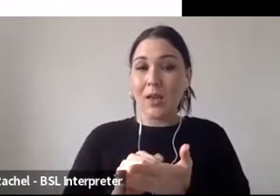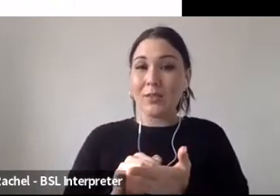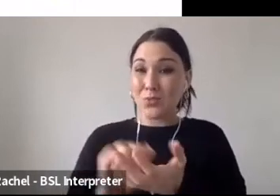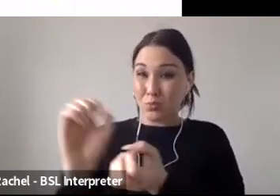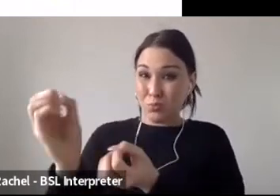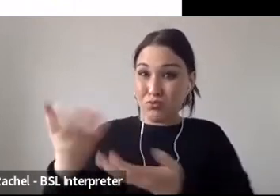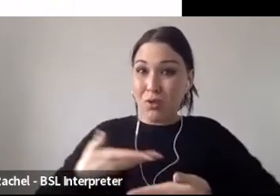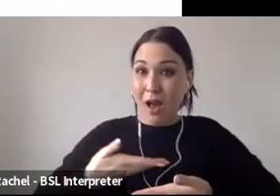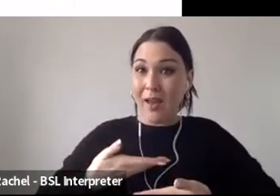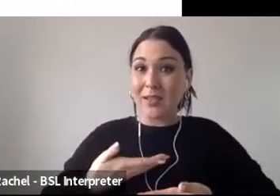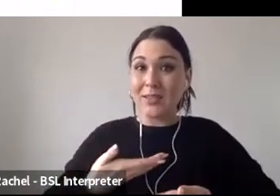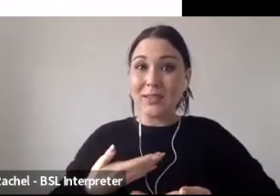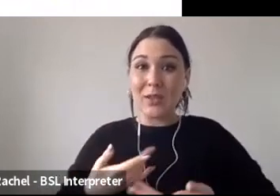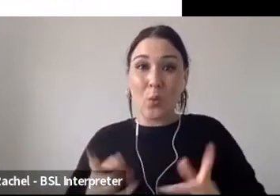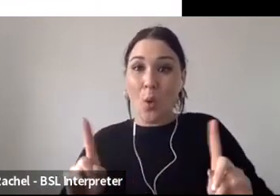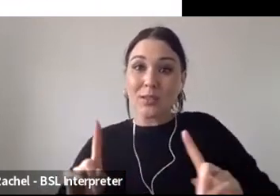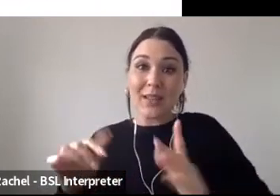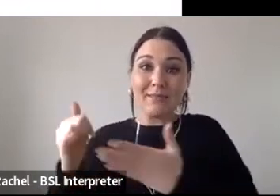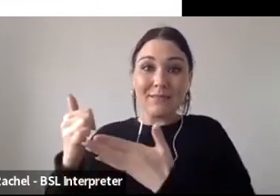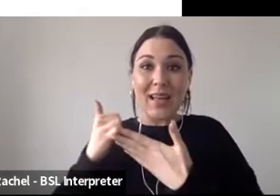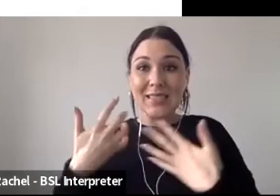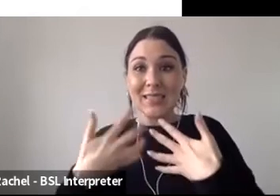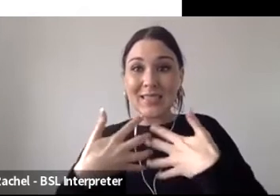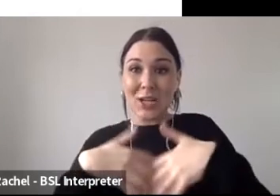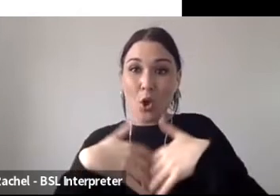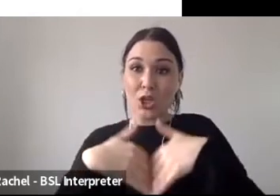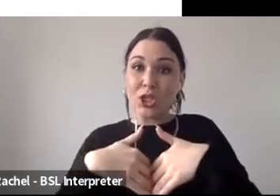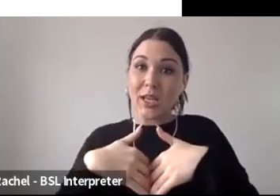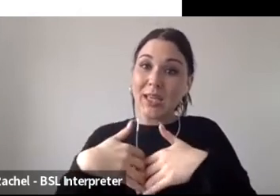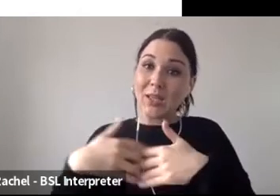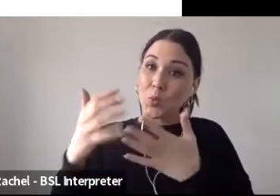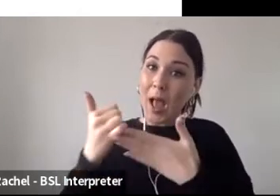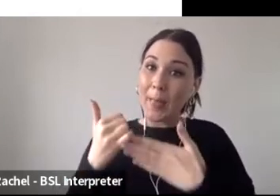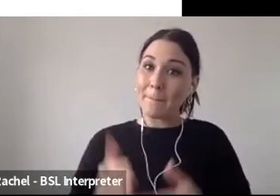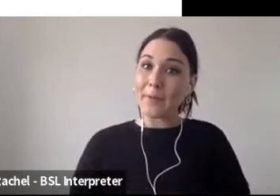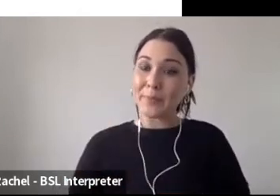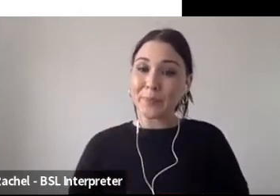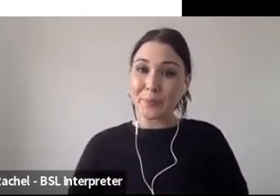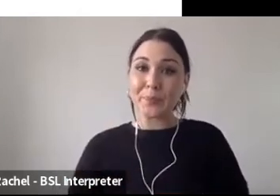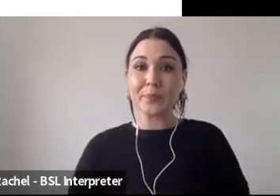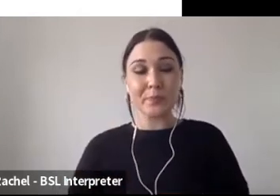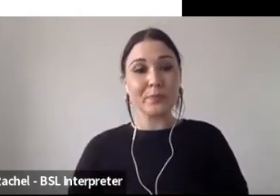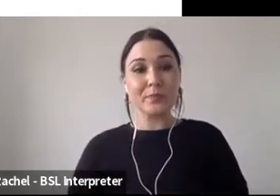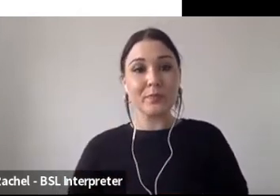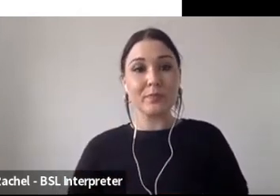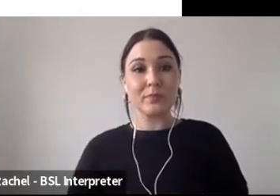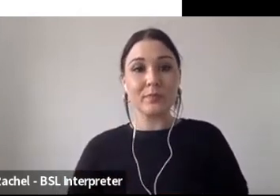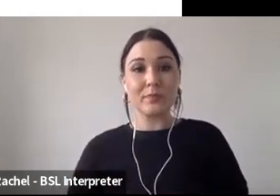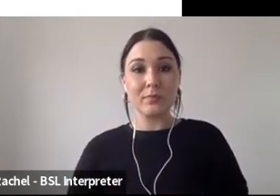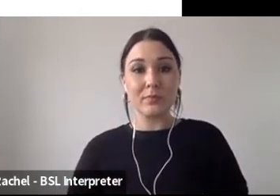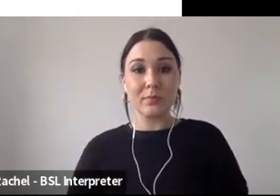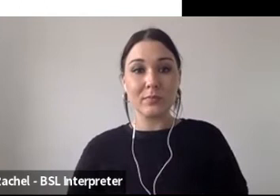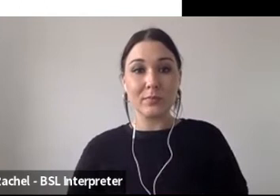provide some suggestions about what advice and technology might help? So if I could bring